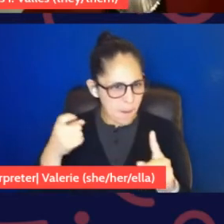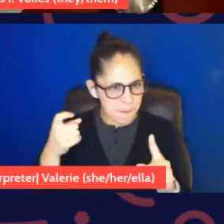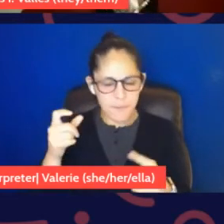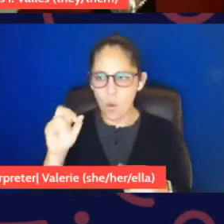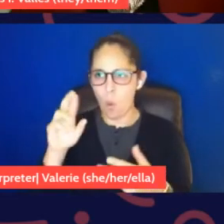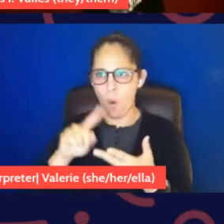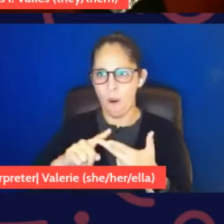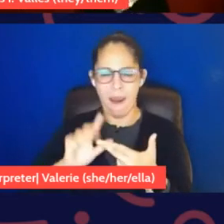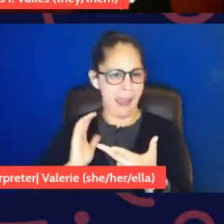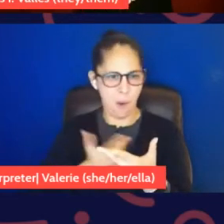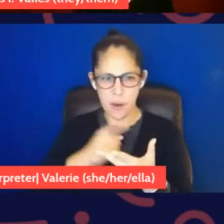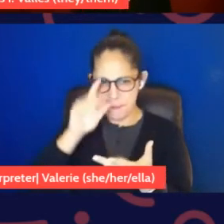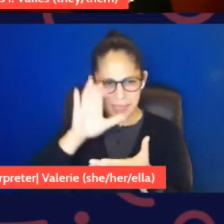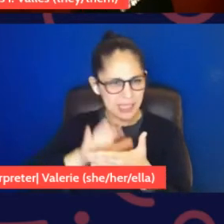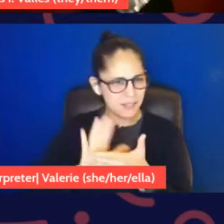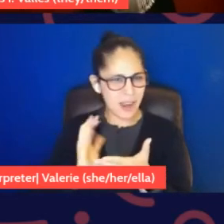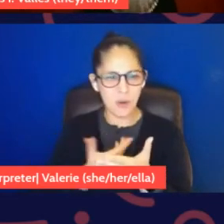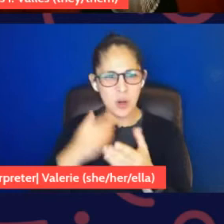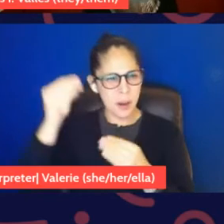way we think. So